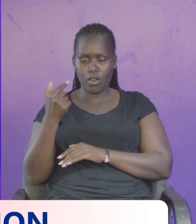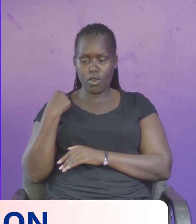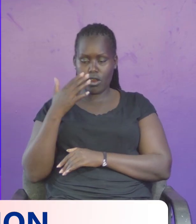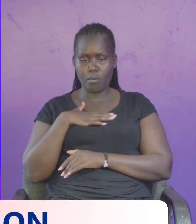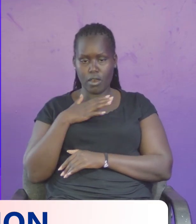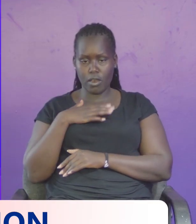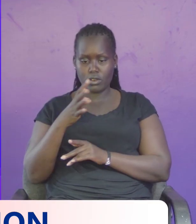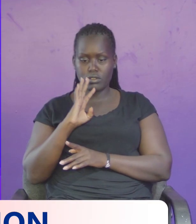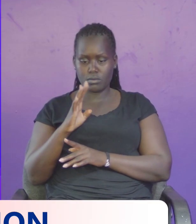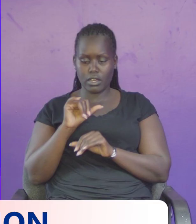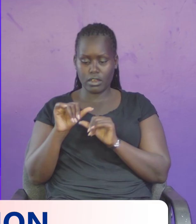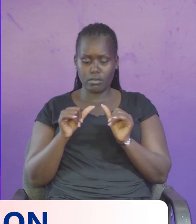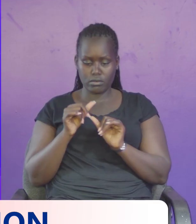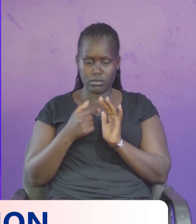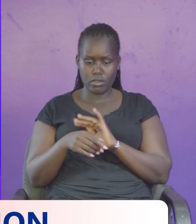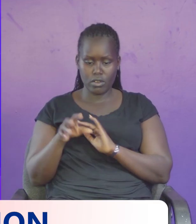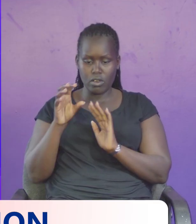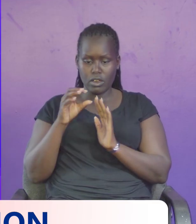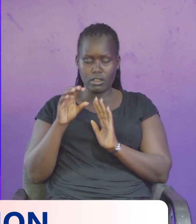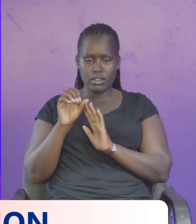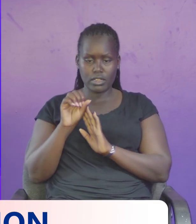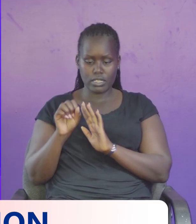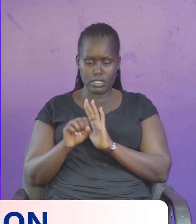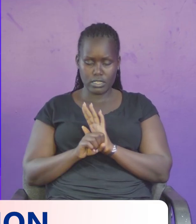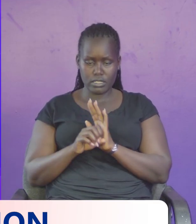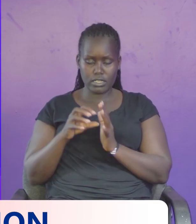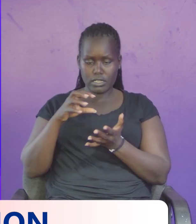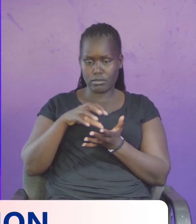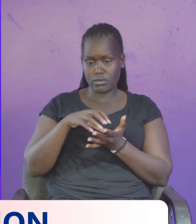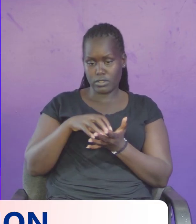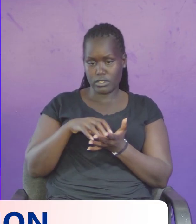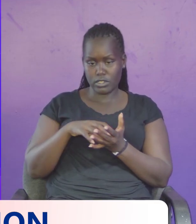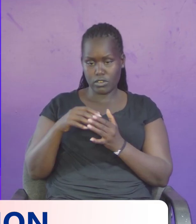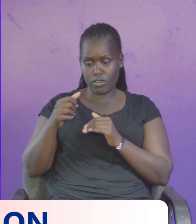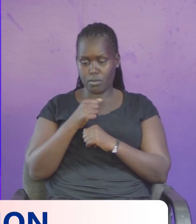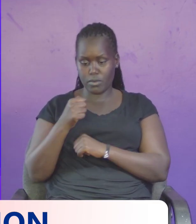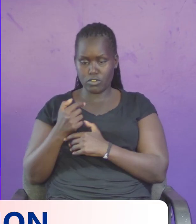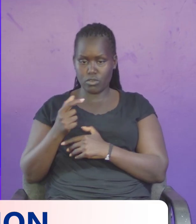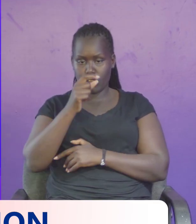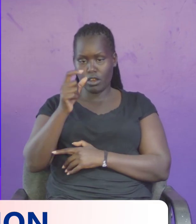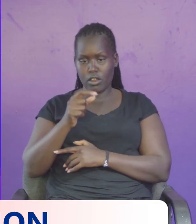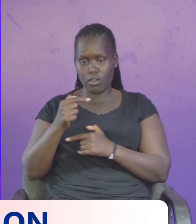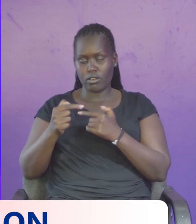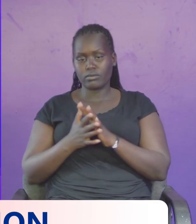0111980384. We are talking about the state of abductions in the region. See you after the break.